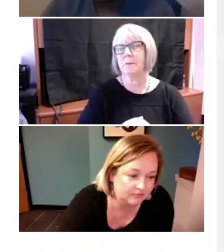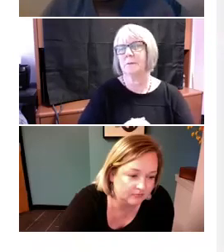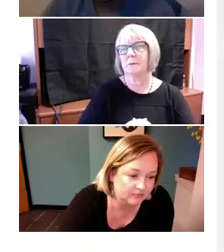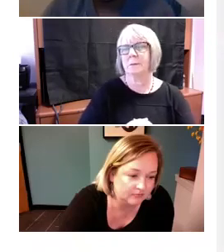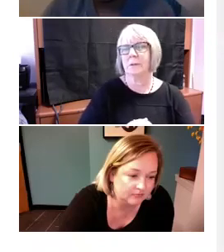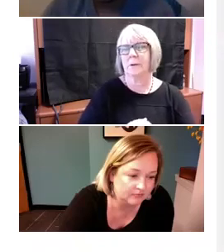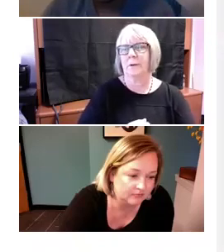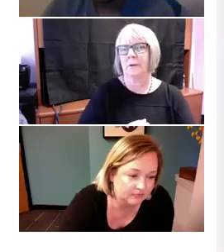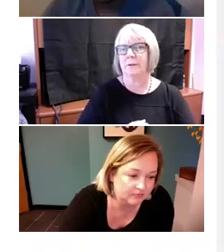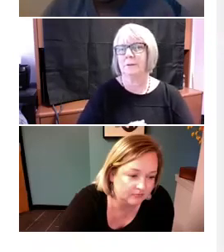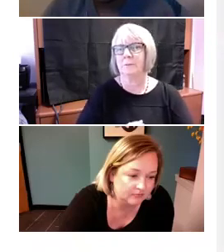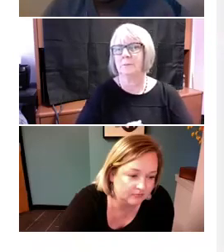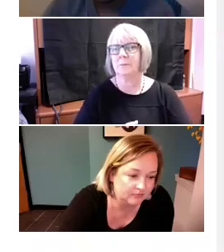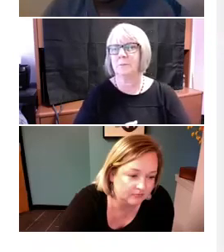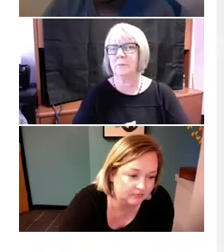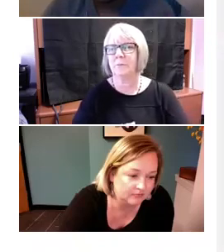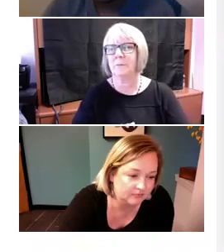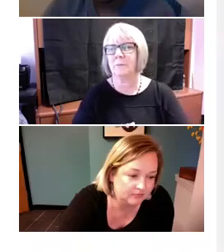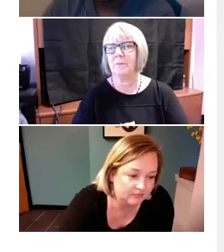There are three-dimensional countries.